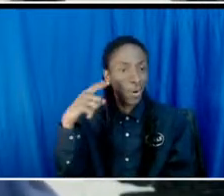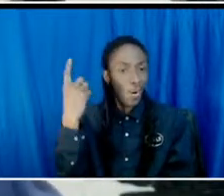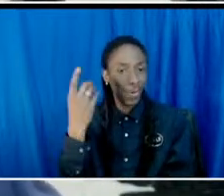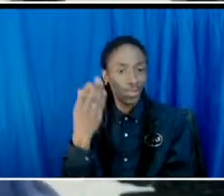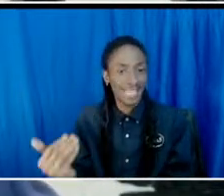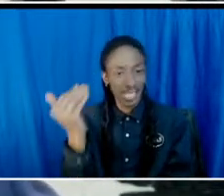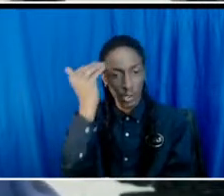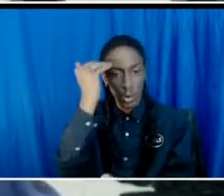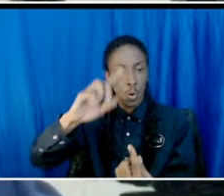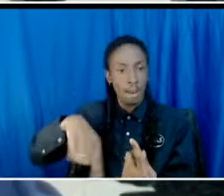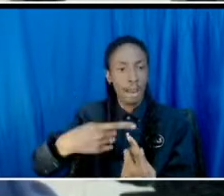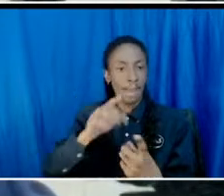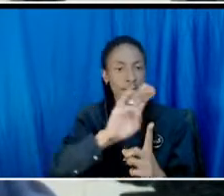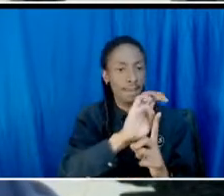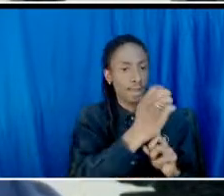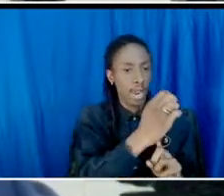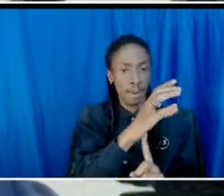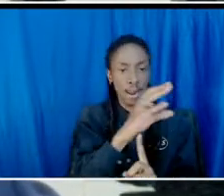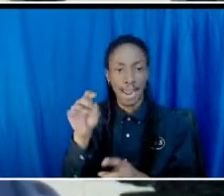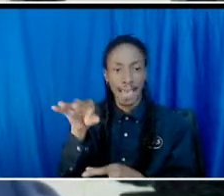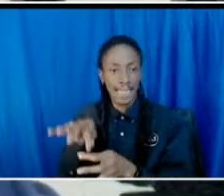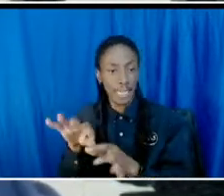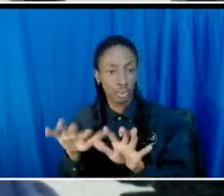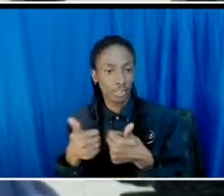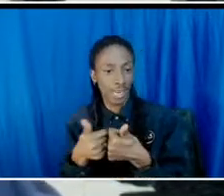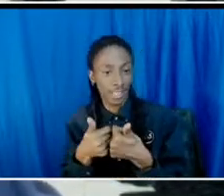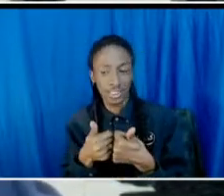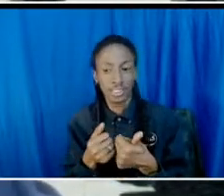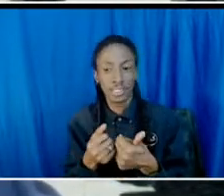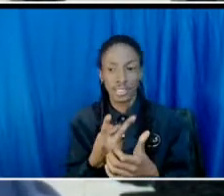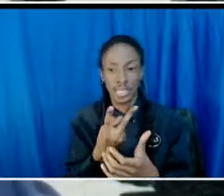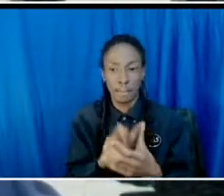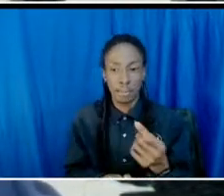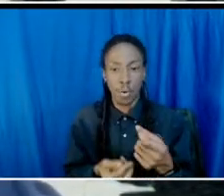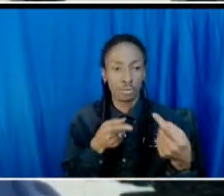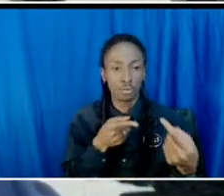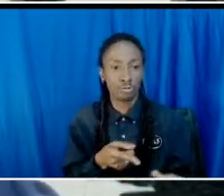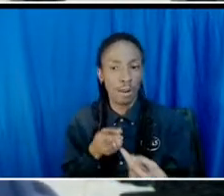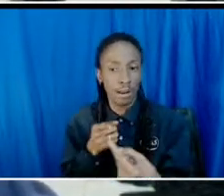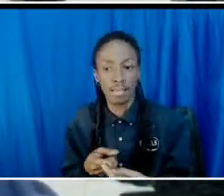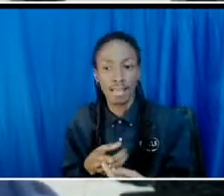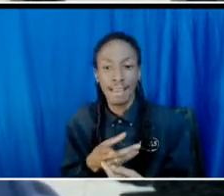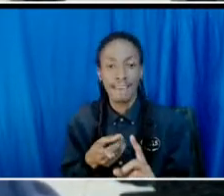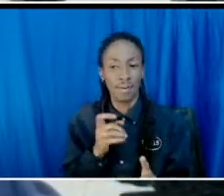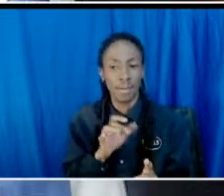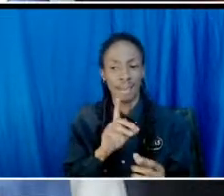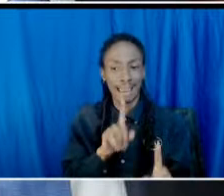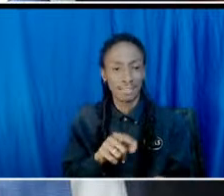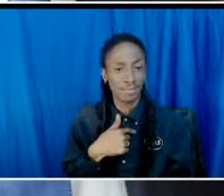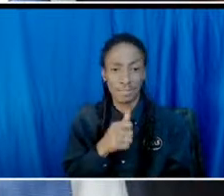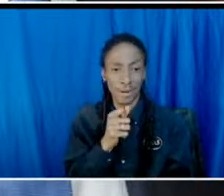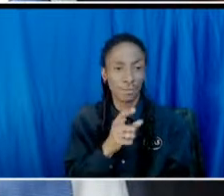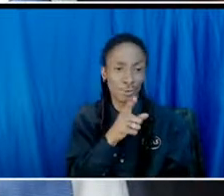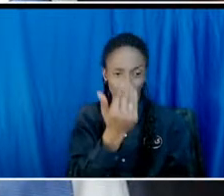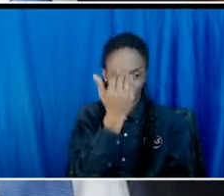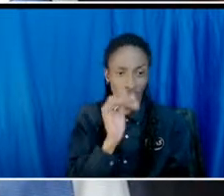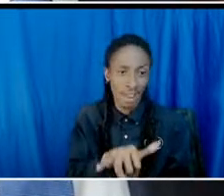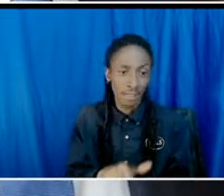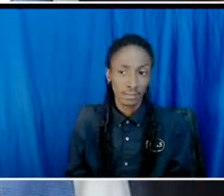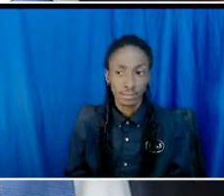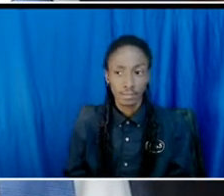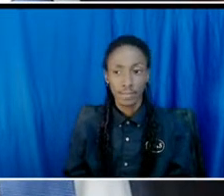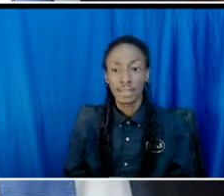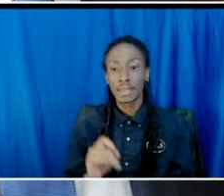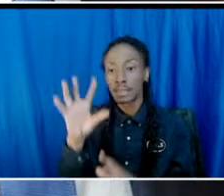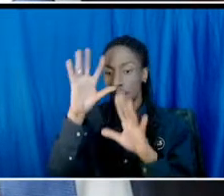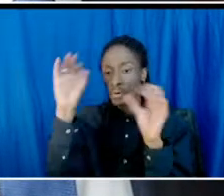environmental and elections challenges is they both start with E. And based on your answer tonight, I'm not even certain you know that. The president said,